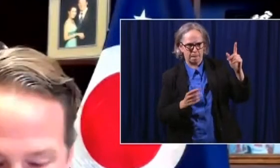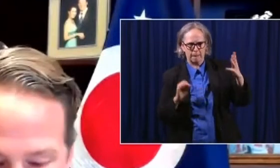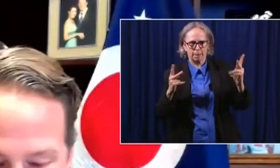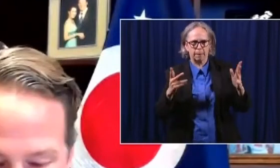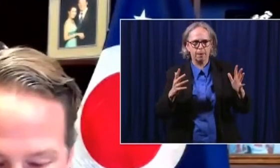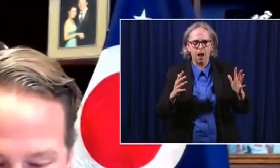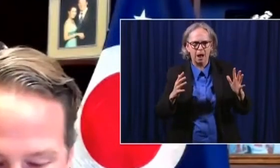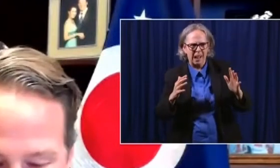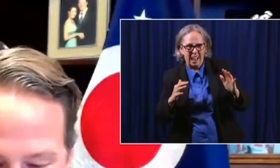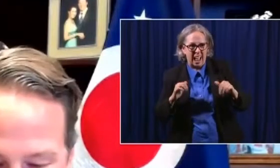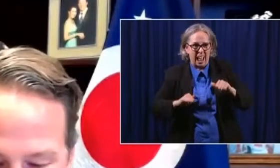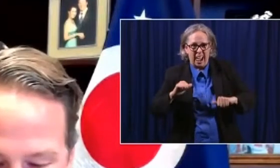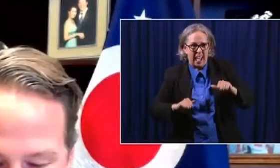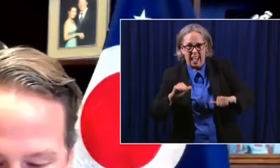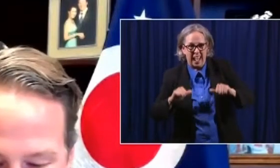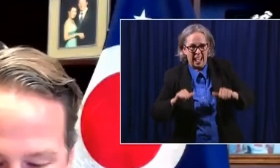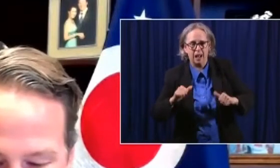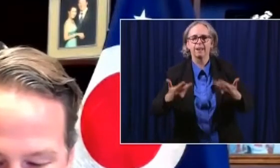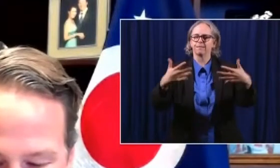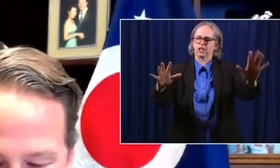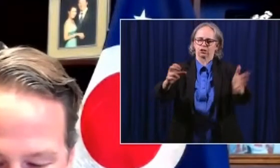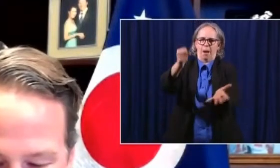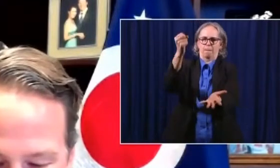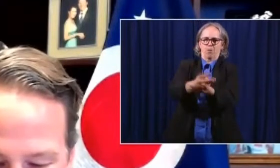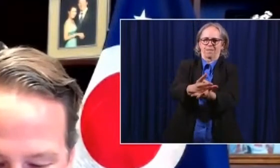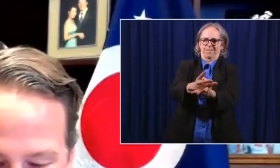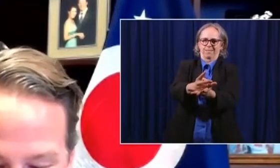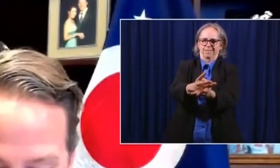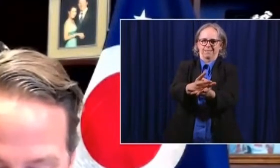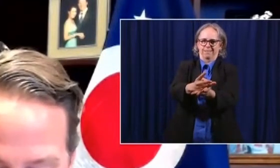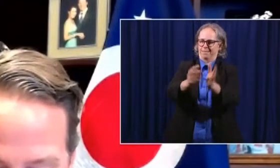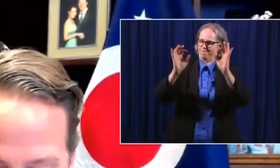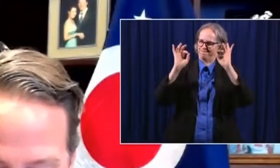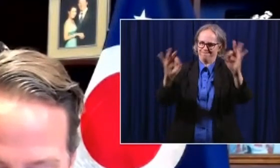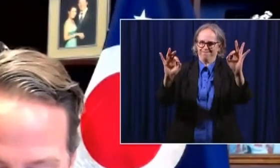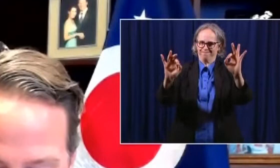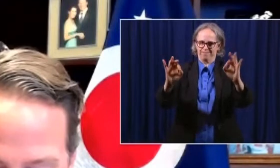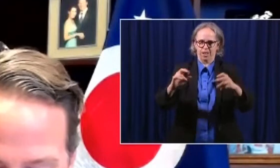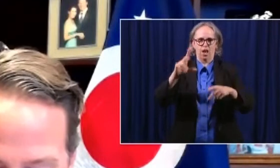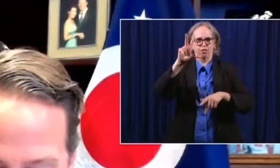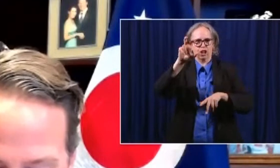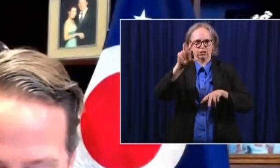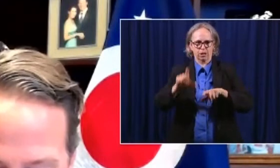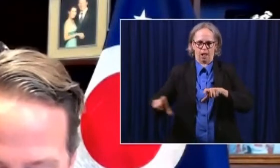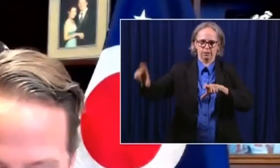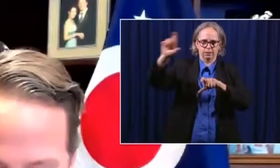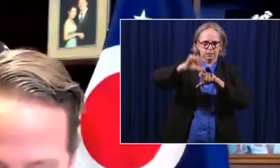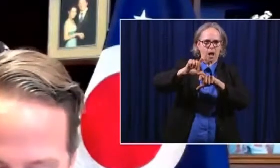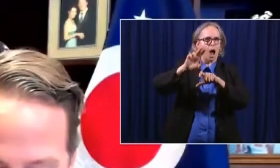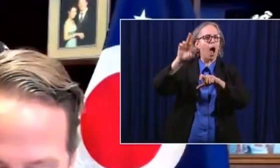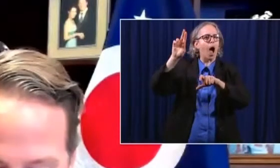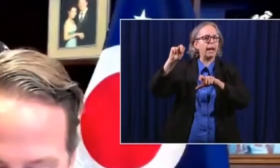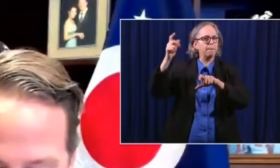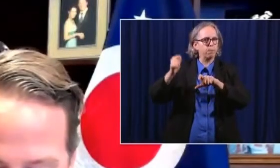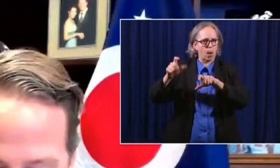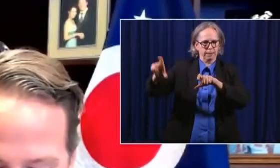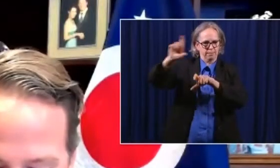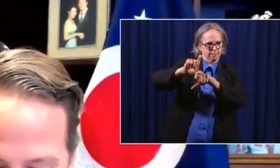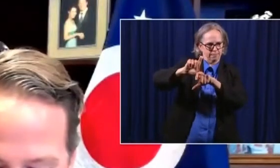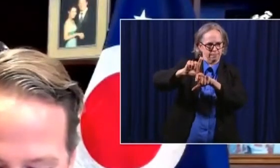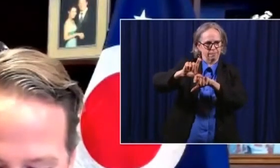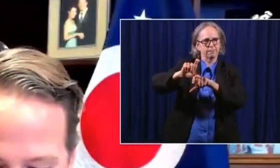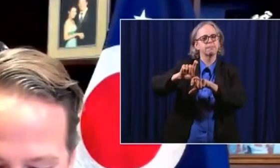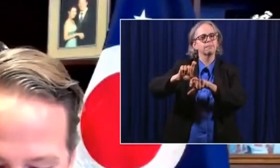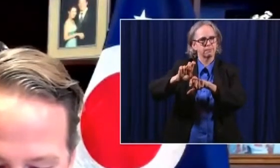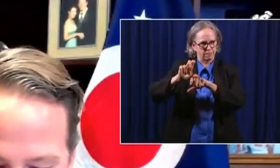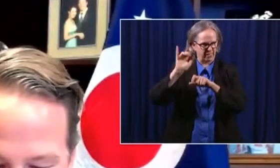got approved, and Ohio is we're going to administer this assistance program through the